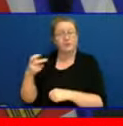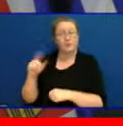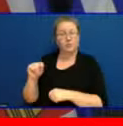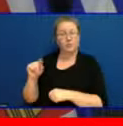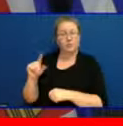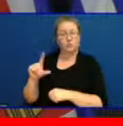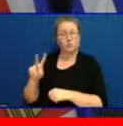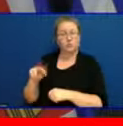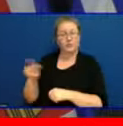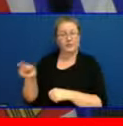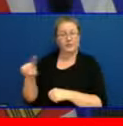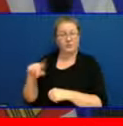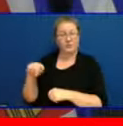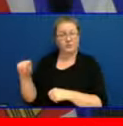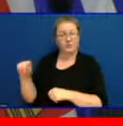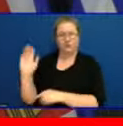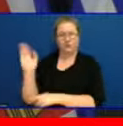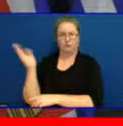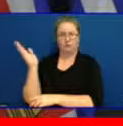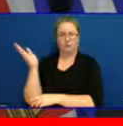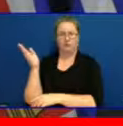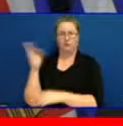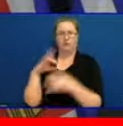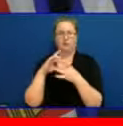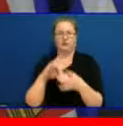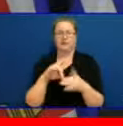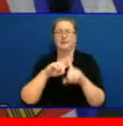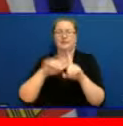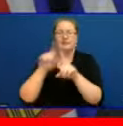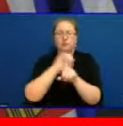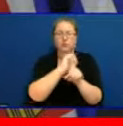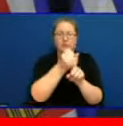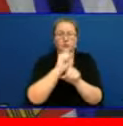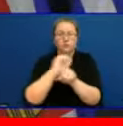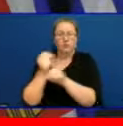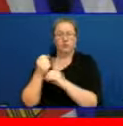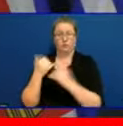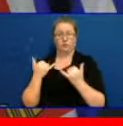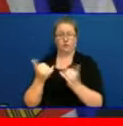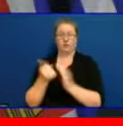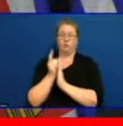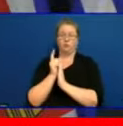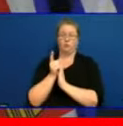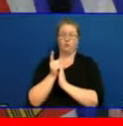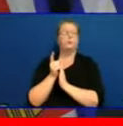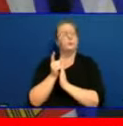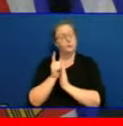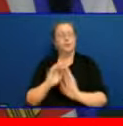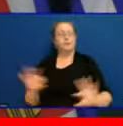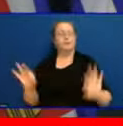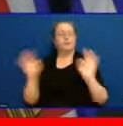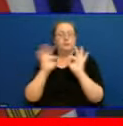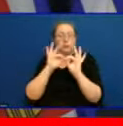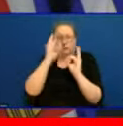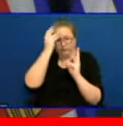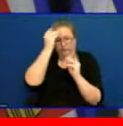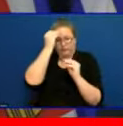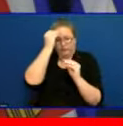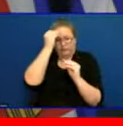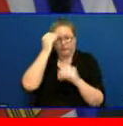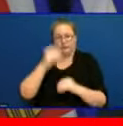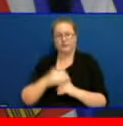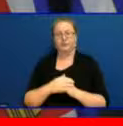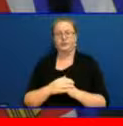2020 presentation we made about various scenarios with respect to hospitalization. So this is a significant moment, and that's why I think it's